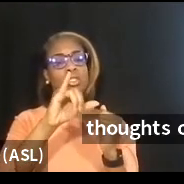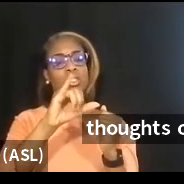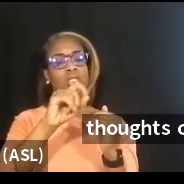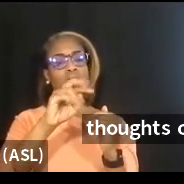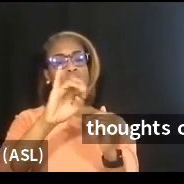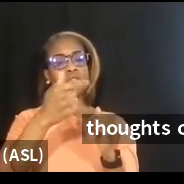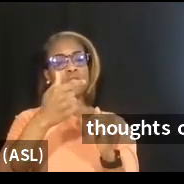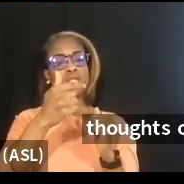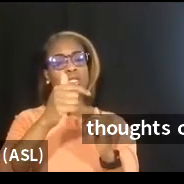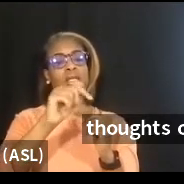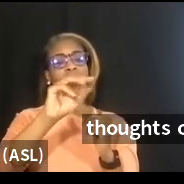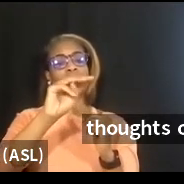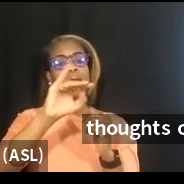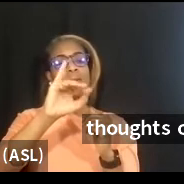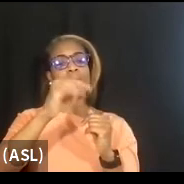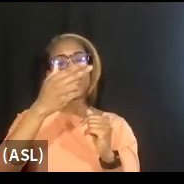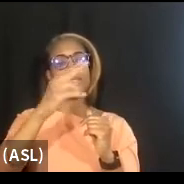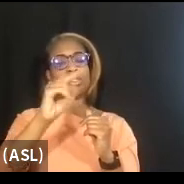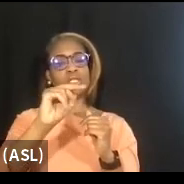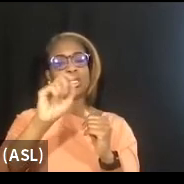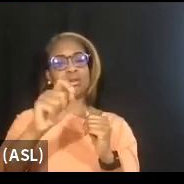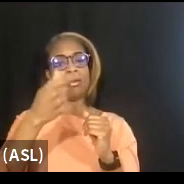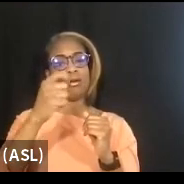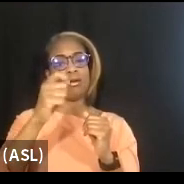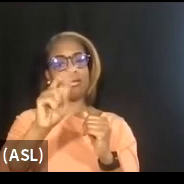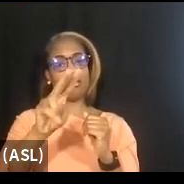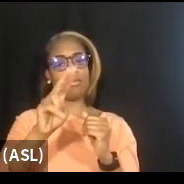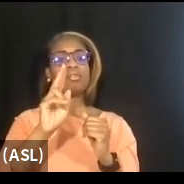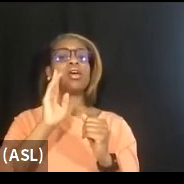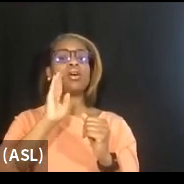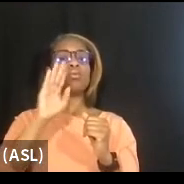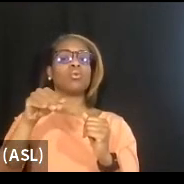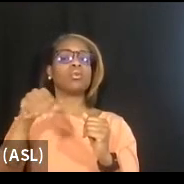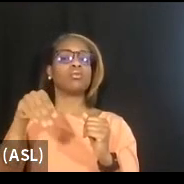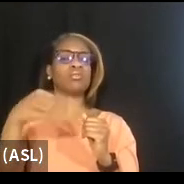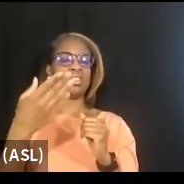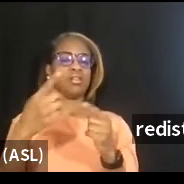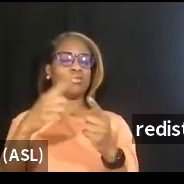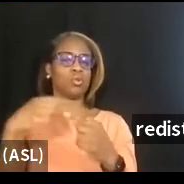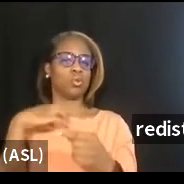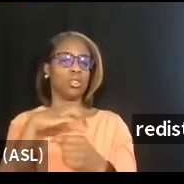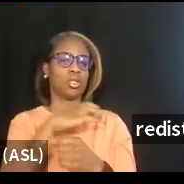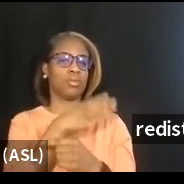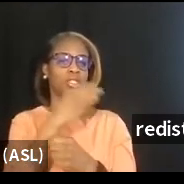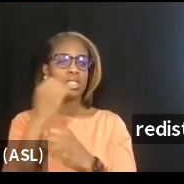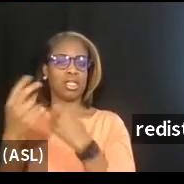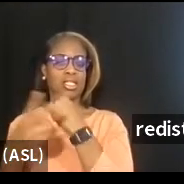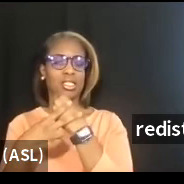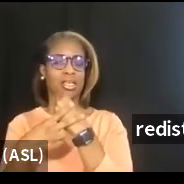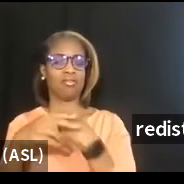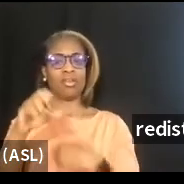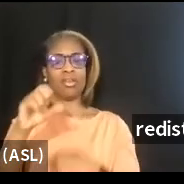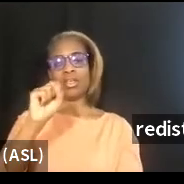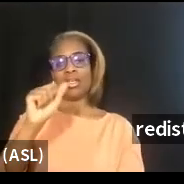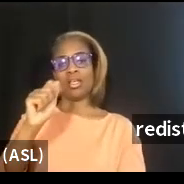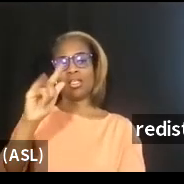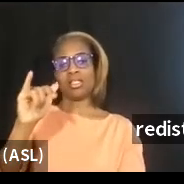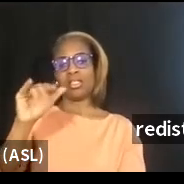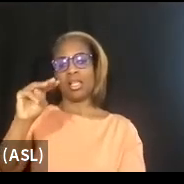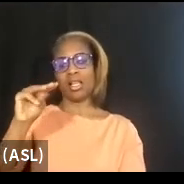redistricting@michigan.gov, and they will be provided to the commission and archived. Sally Marsh, Director of